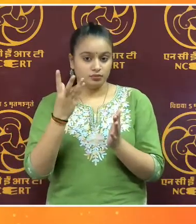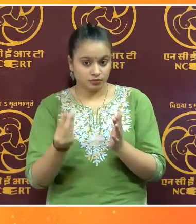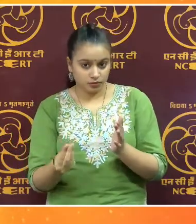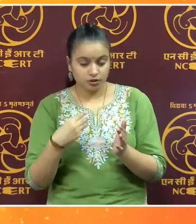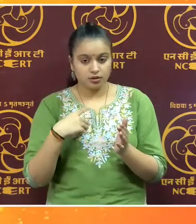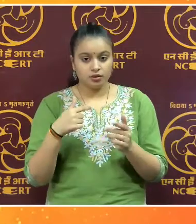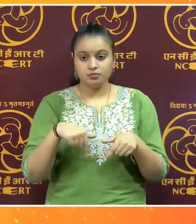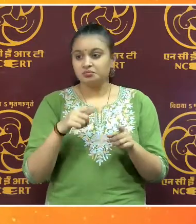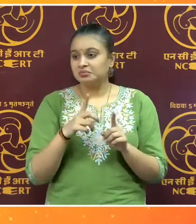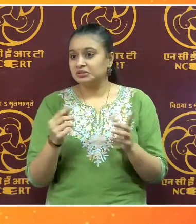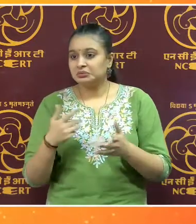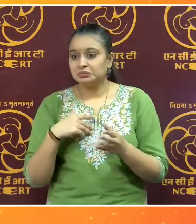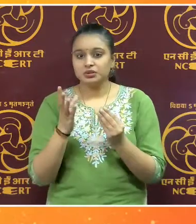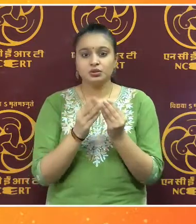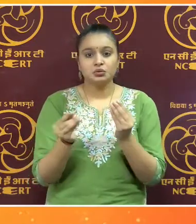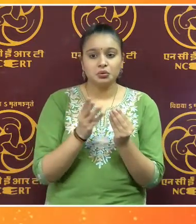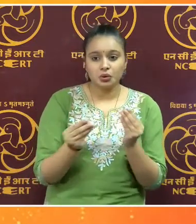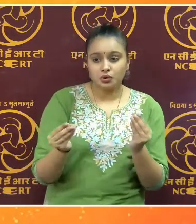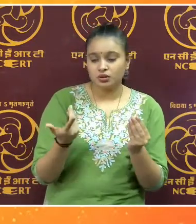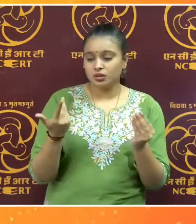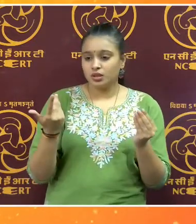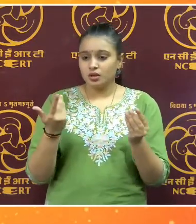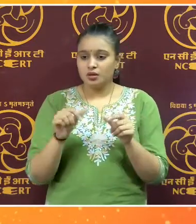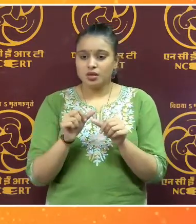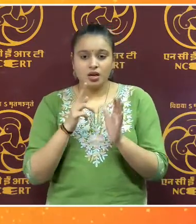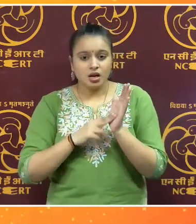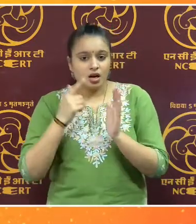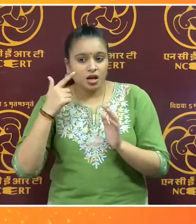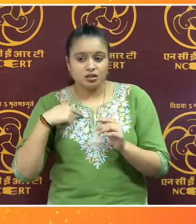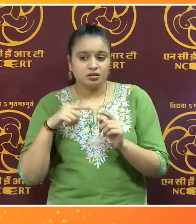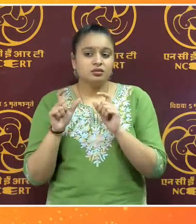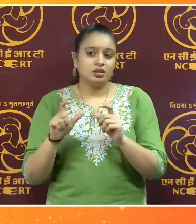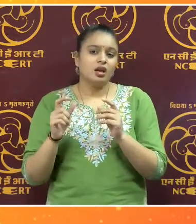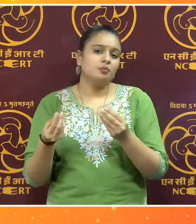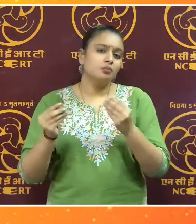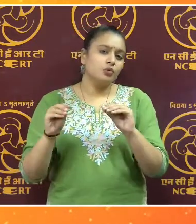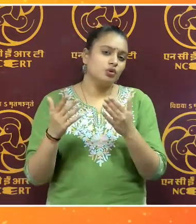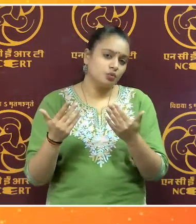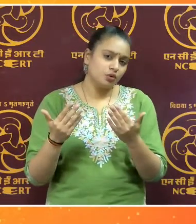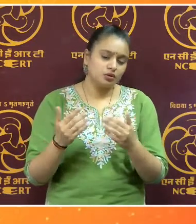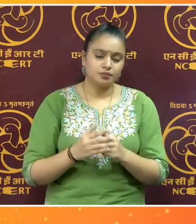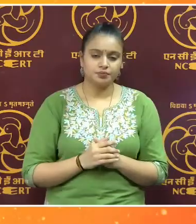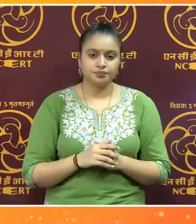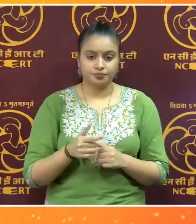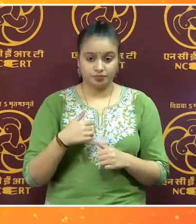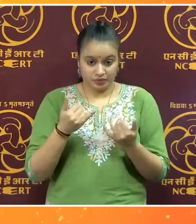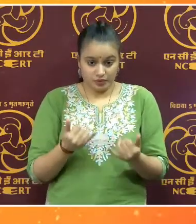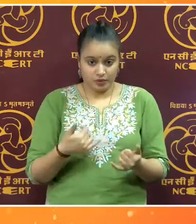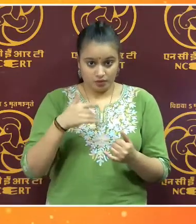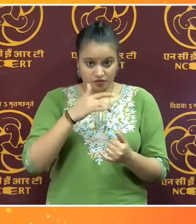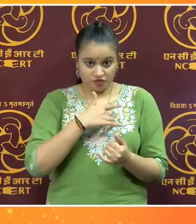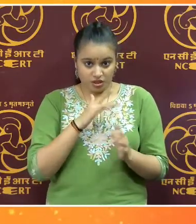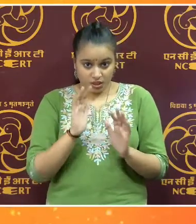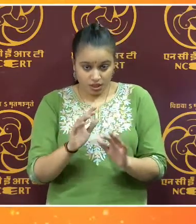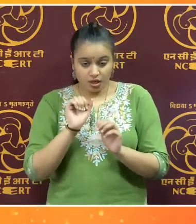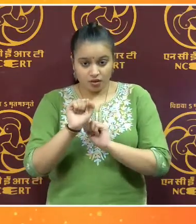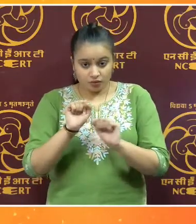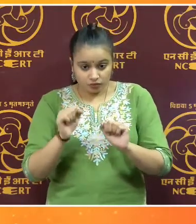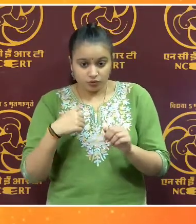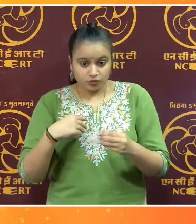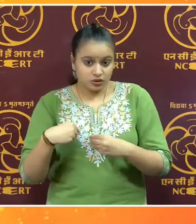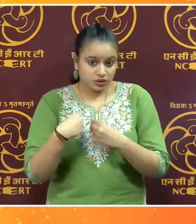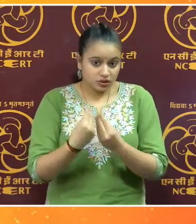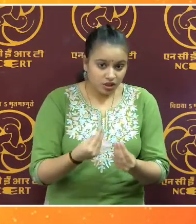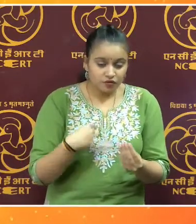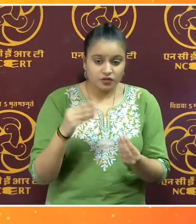What did I do with these notes? Mr. Anil would have taken better care of them than me. Now I am feeling that he might would have given me